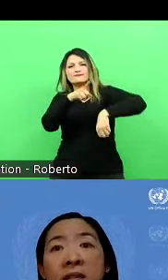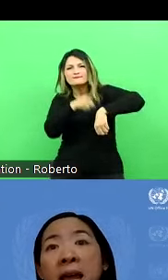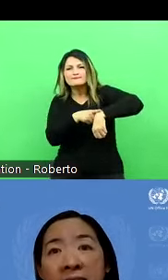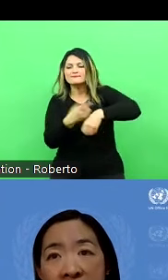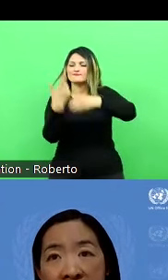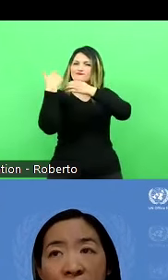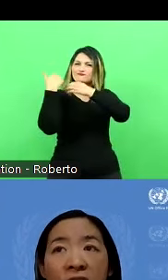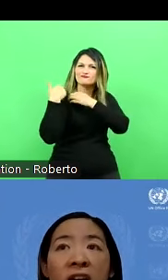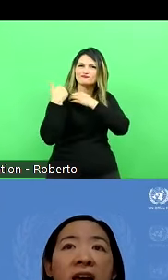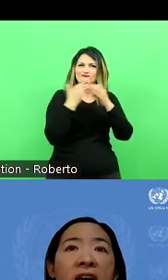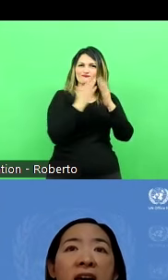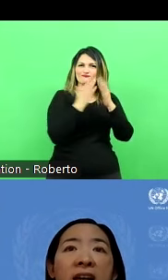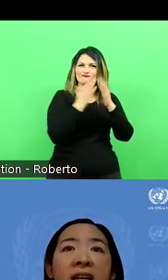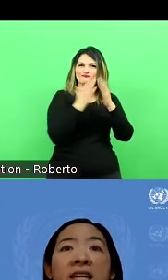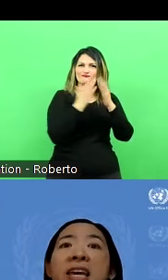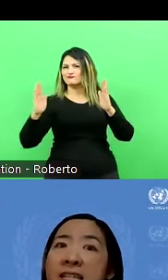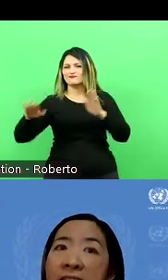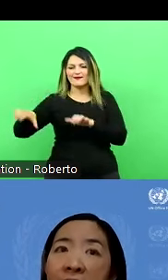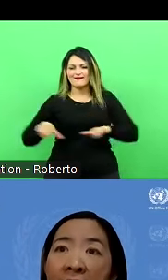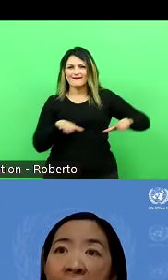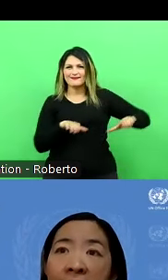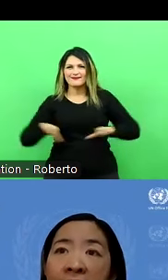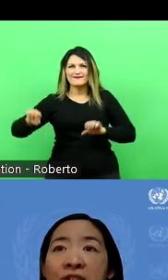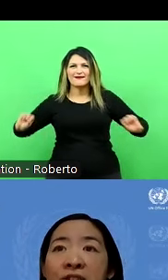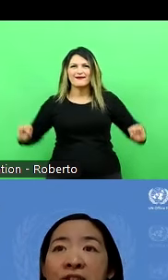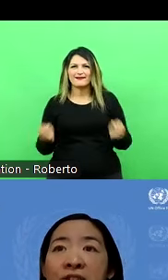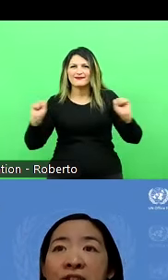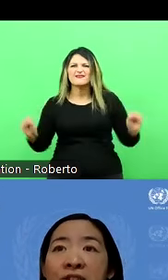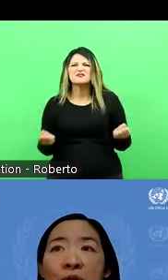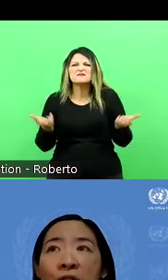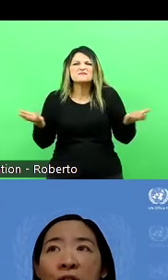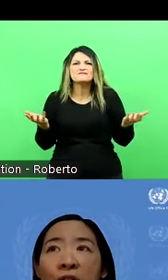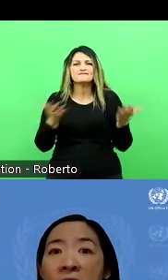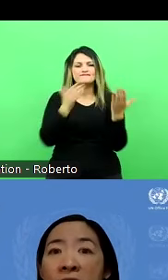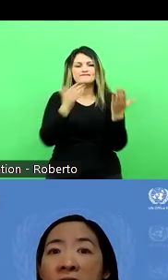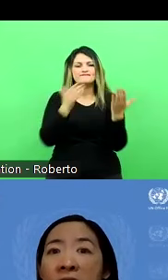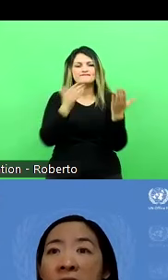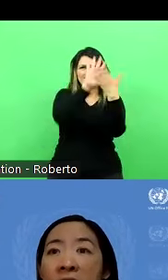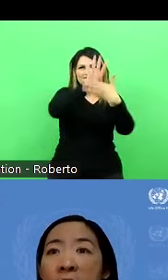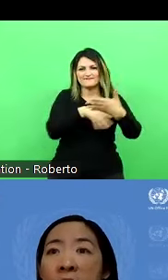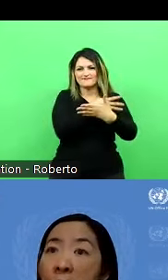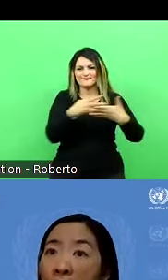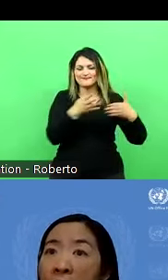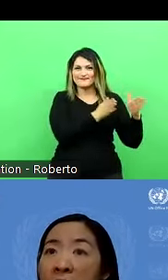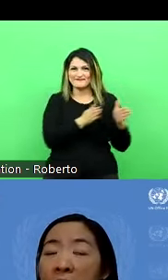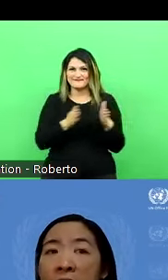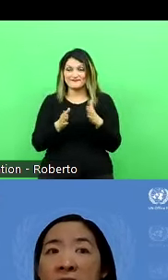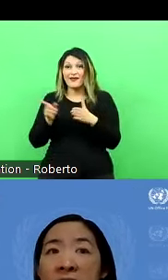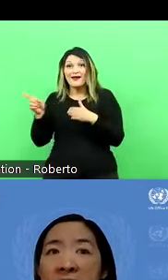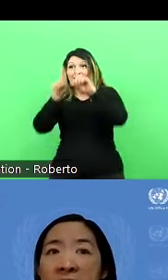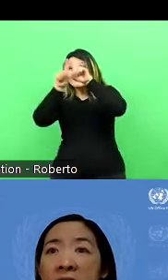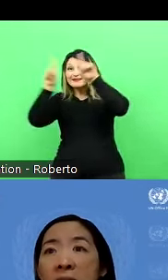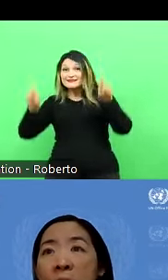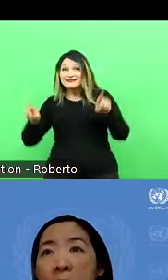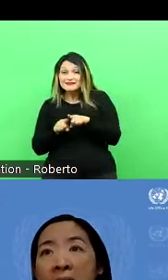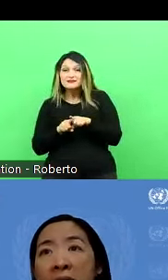use in the planning stage. In the Excel file, it shows also the final results of the scoring